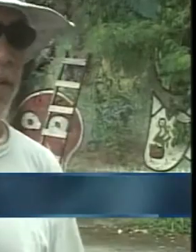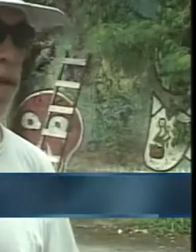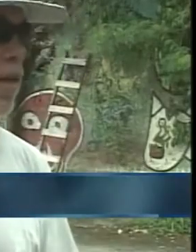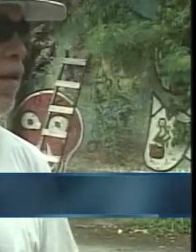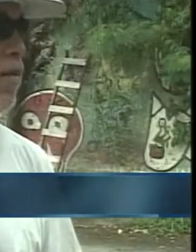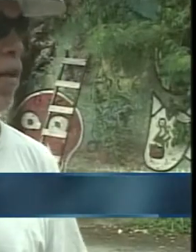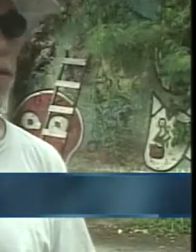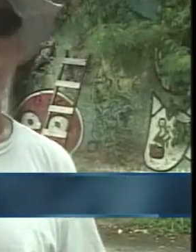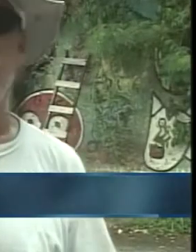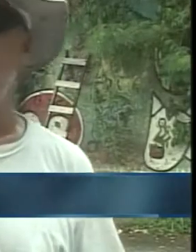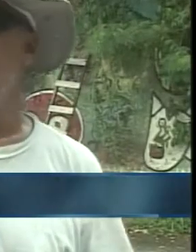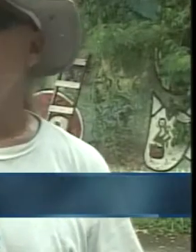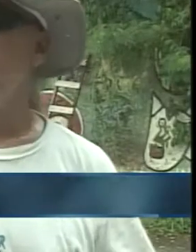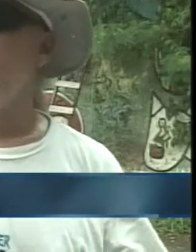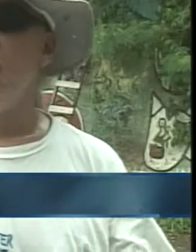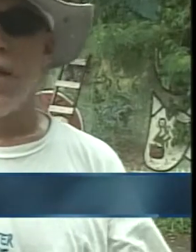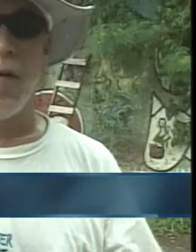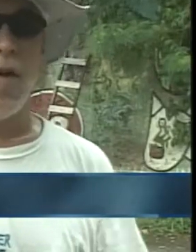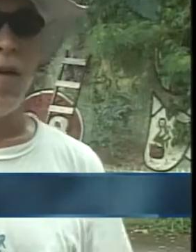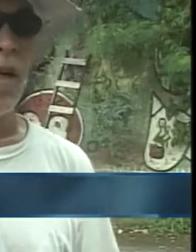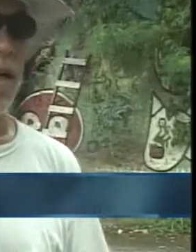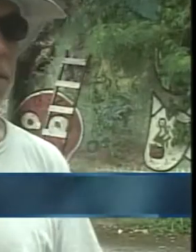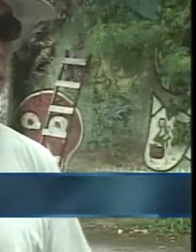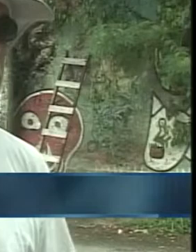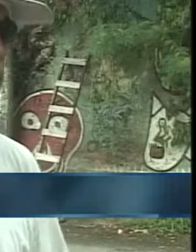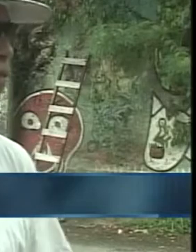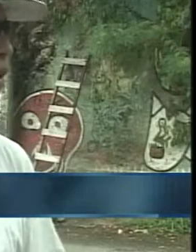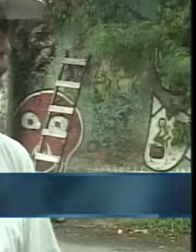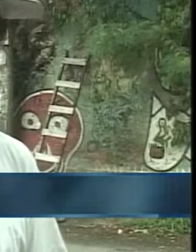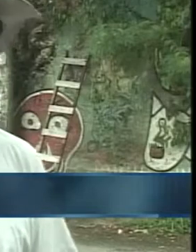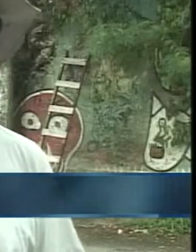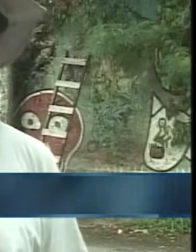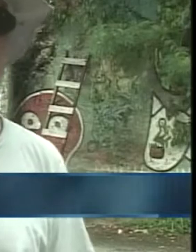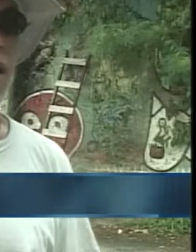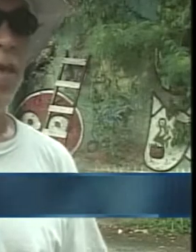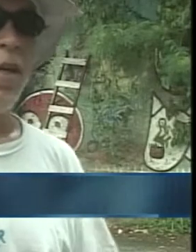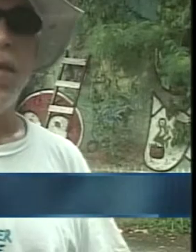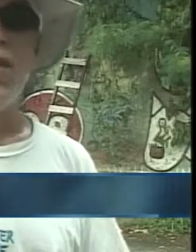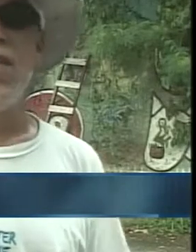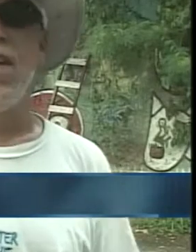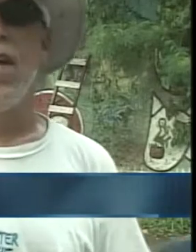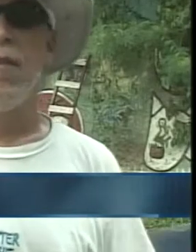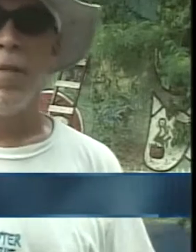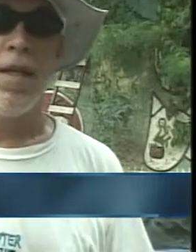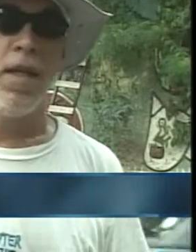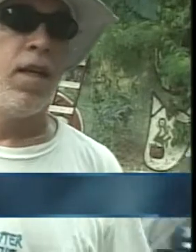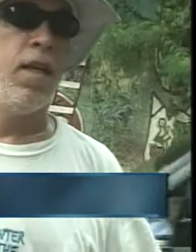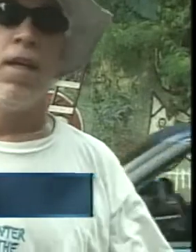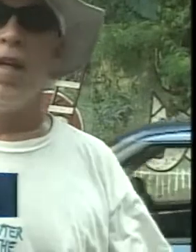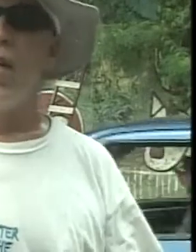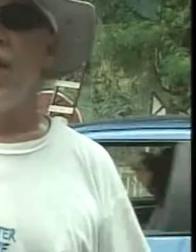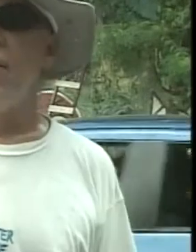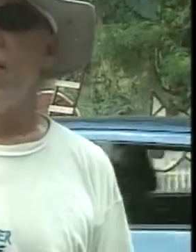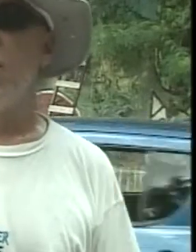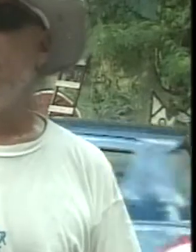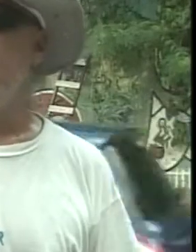just to keep the stuff off the ground. Maybe once a year cut the bush. It could be community, government,